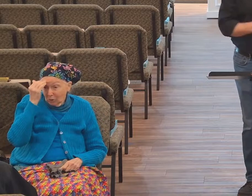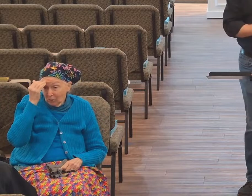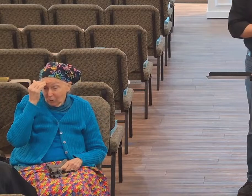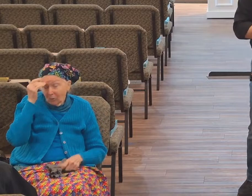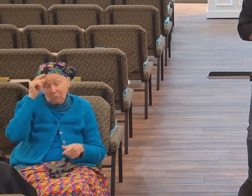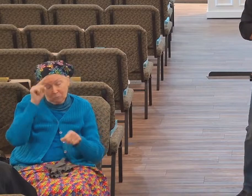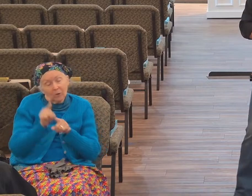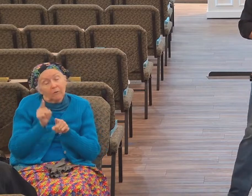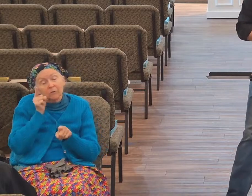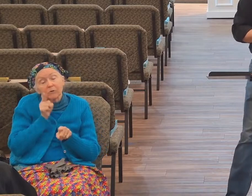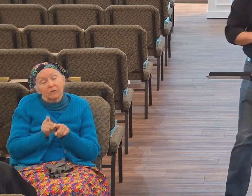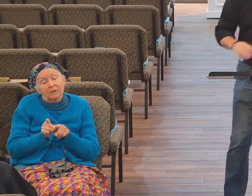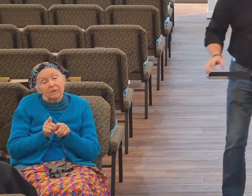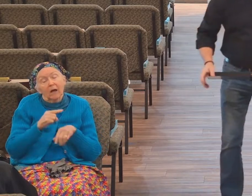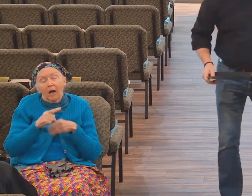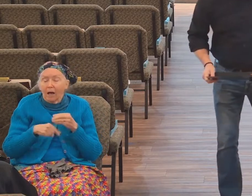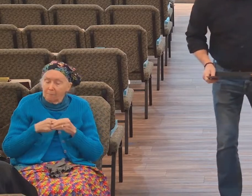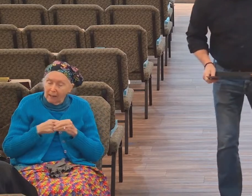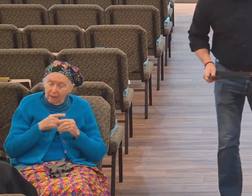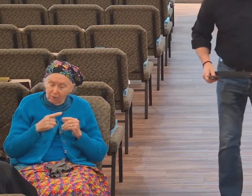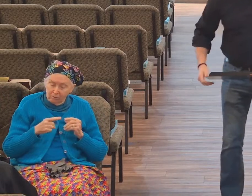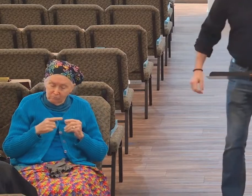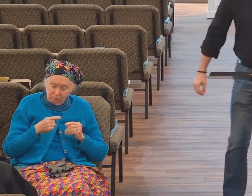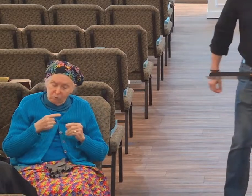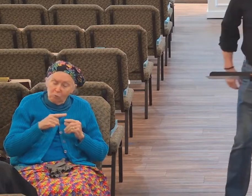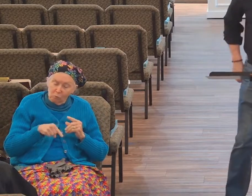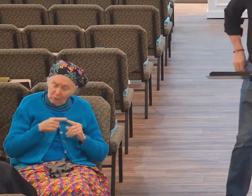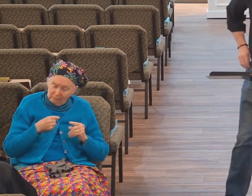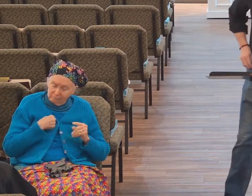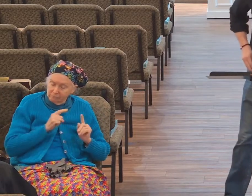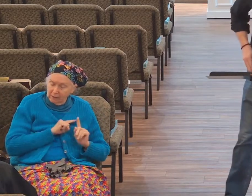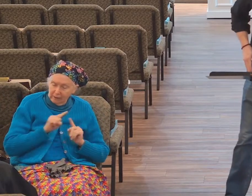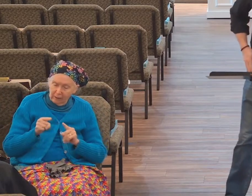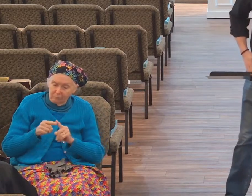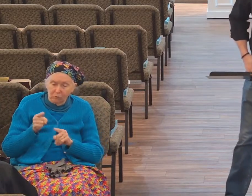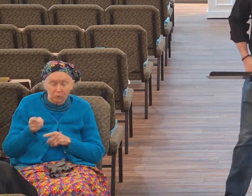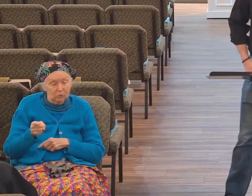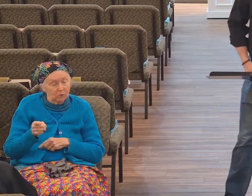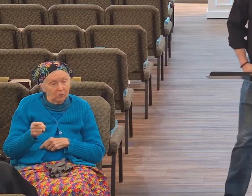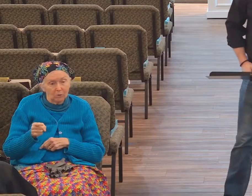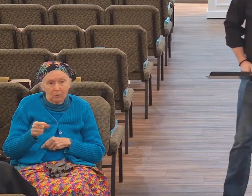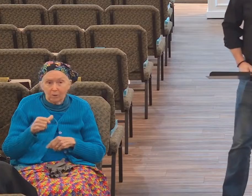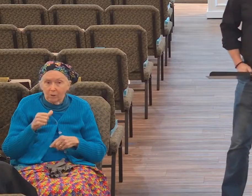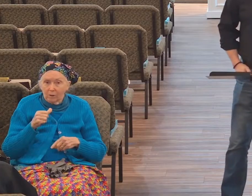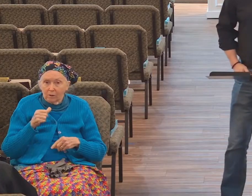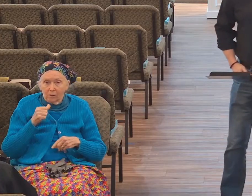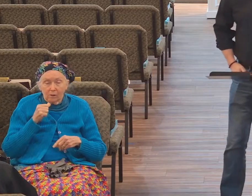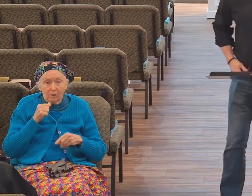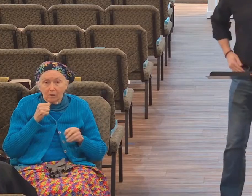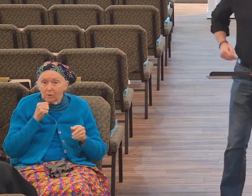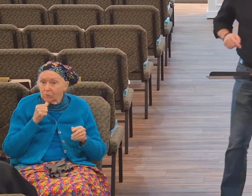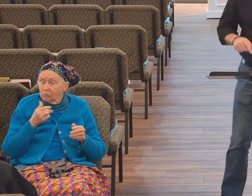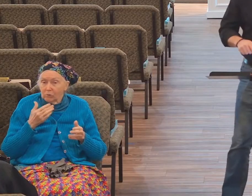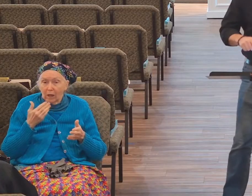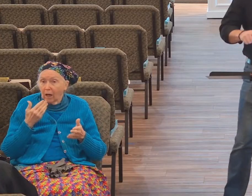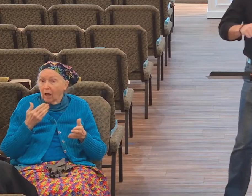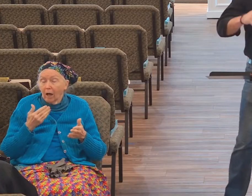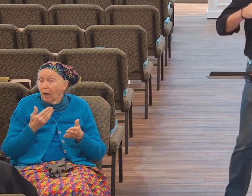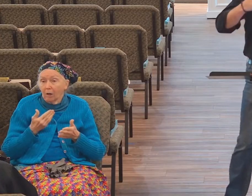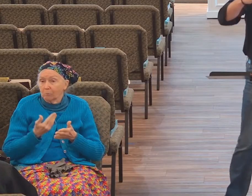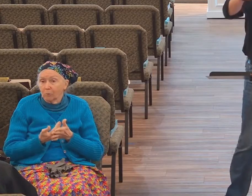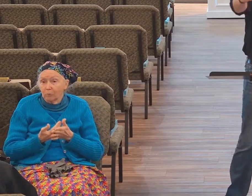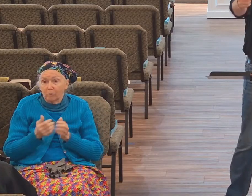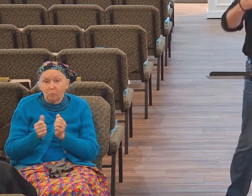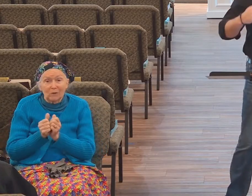and sisters, about our coming to you. It has not proven to be purposeless or fruitless." Notice what he says, about